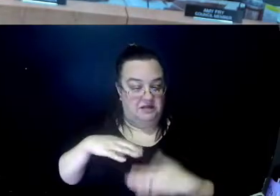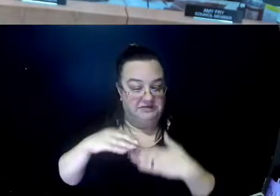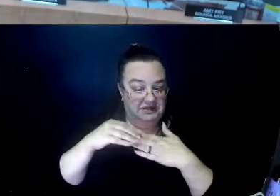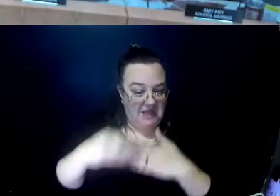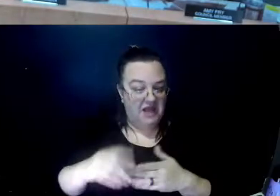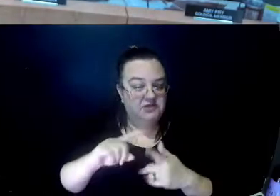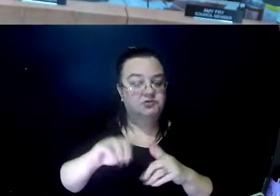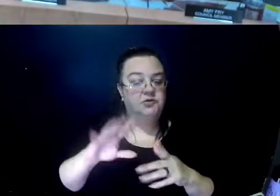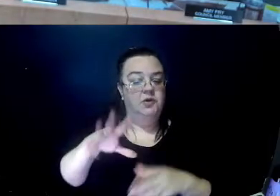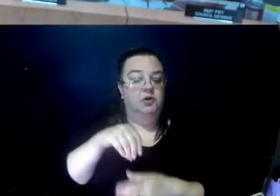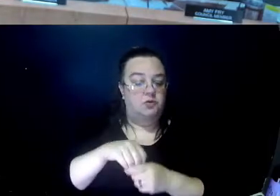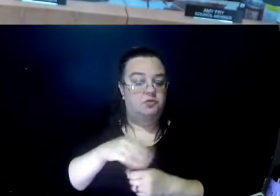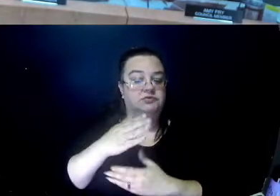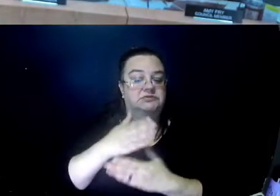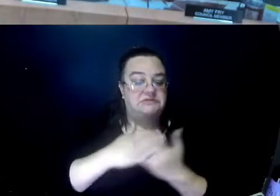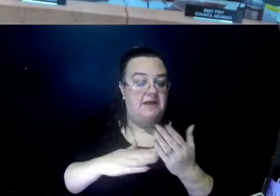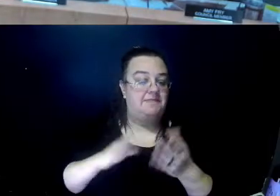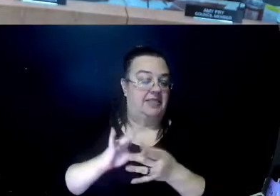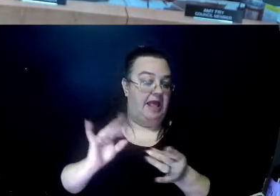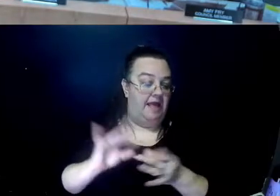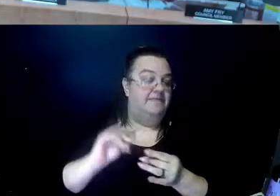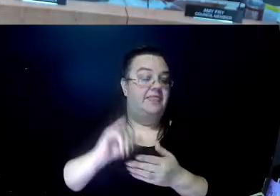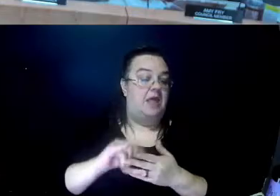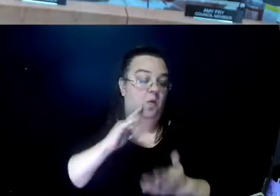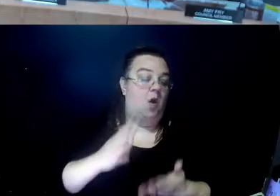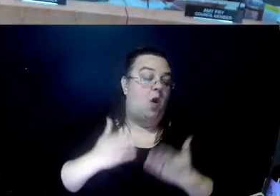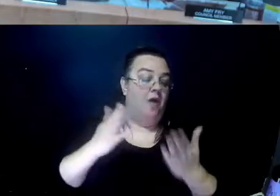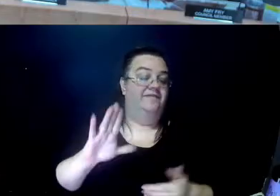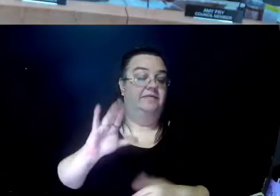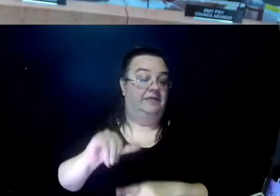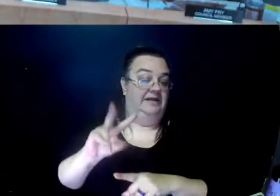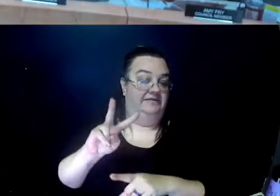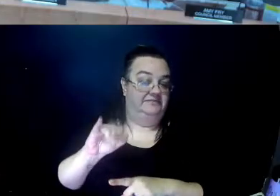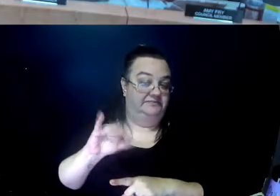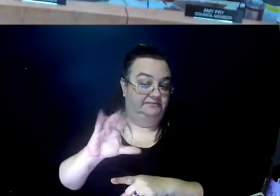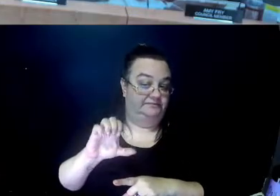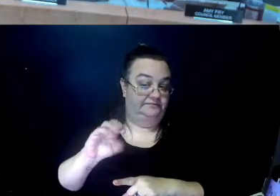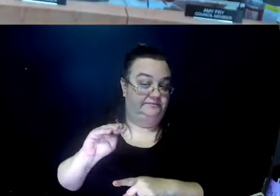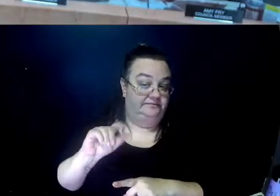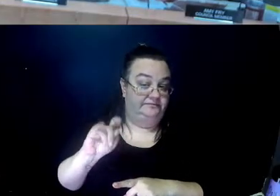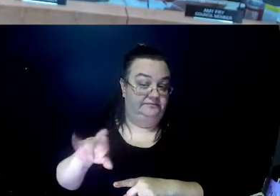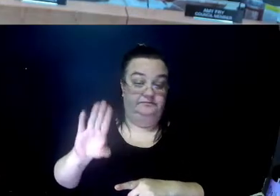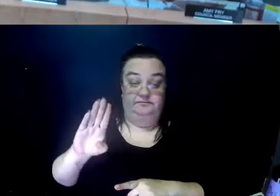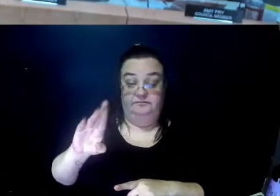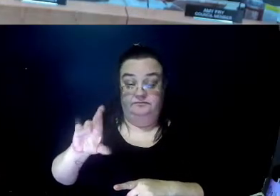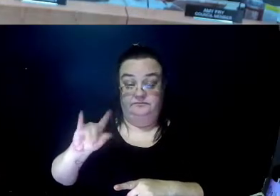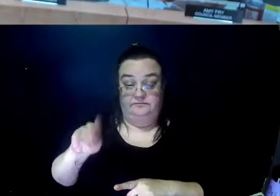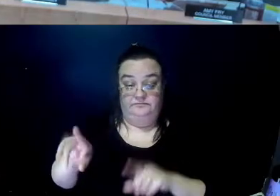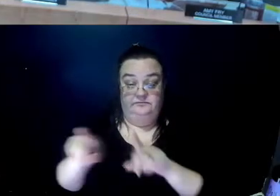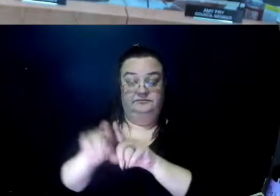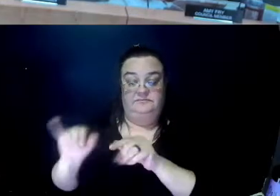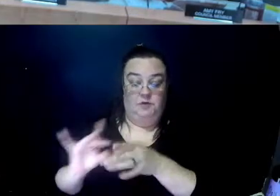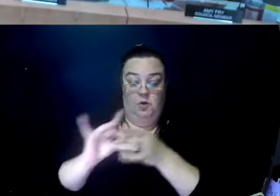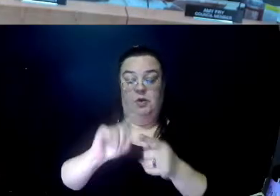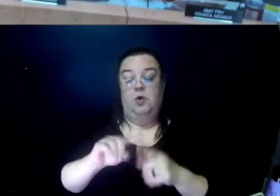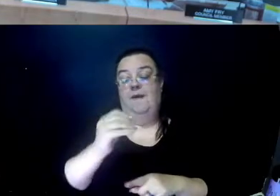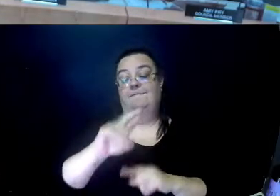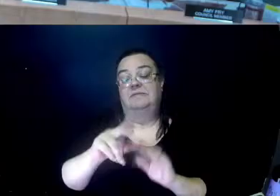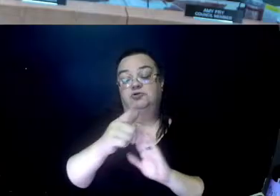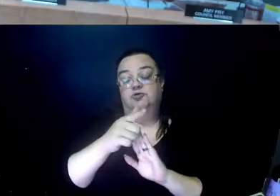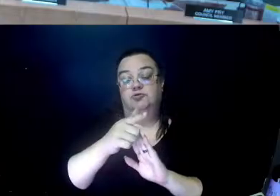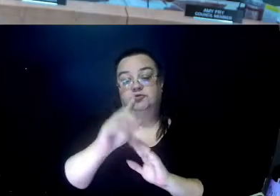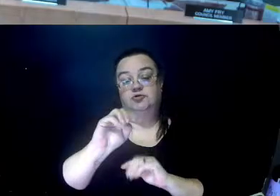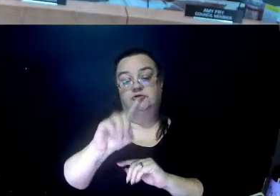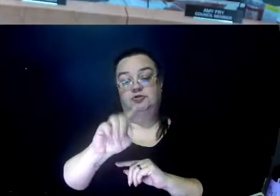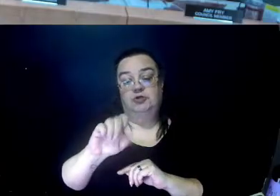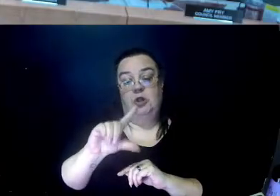include some of the comments that were offered by Vice Mayor Briner as it relates to Mr. Deloach's responsibility to